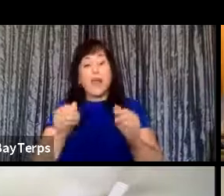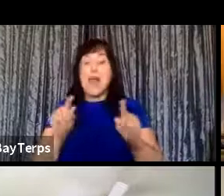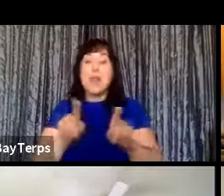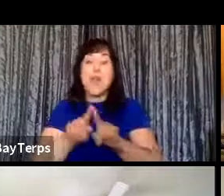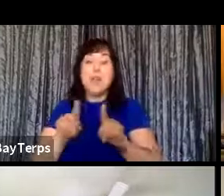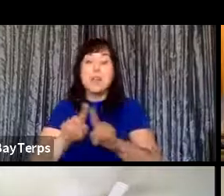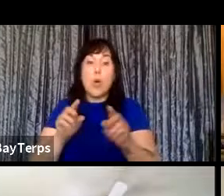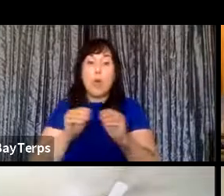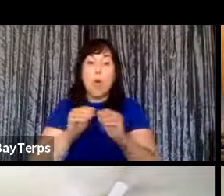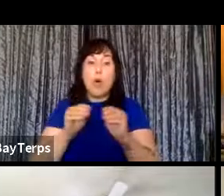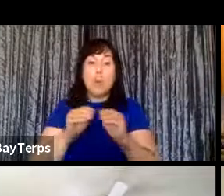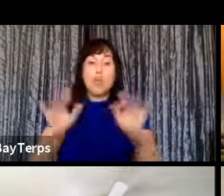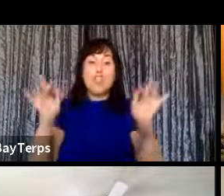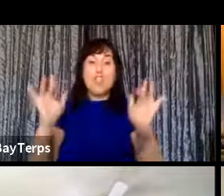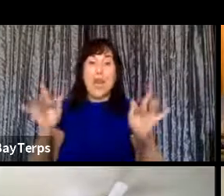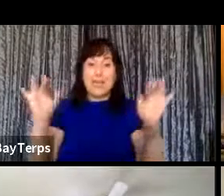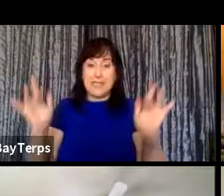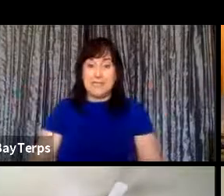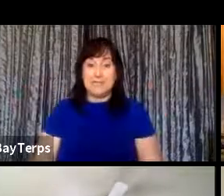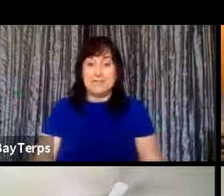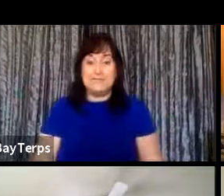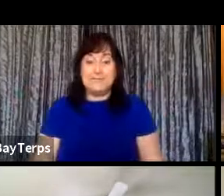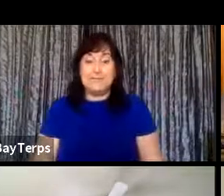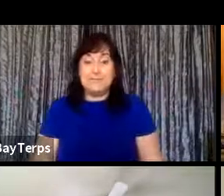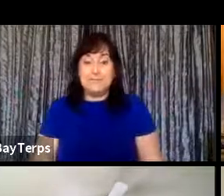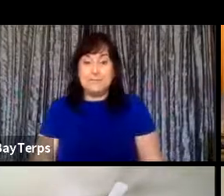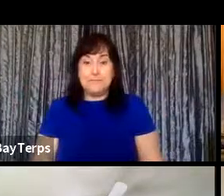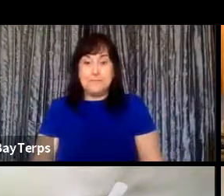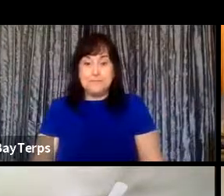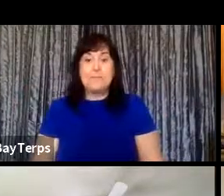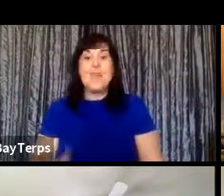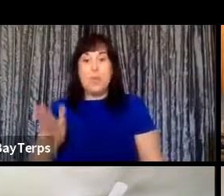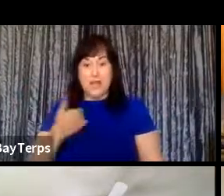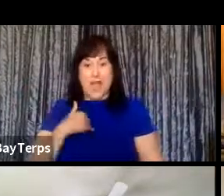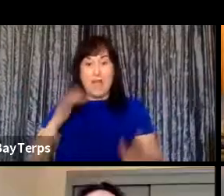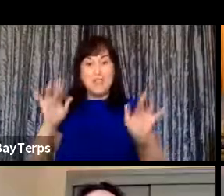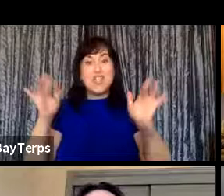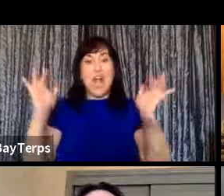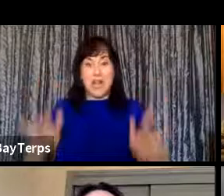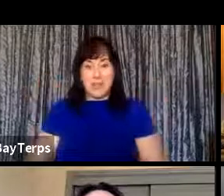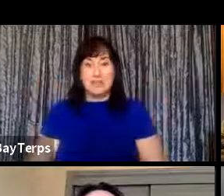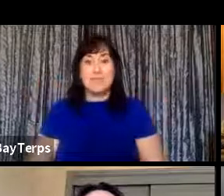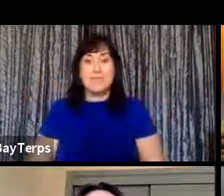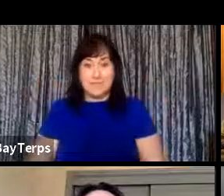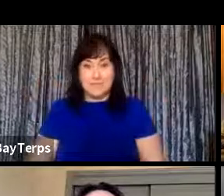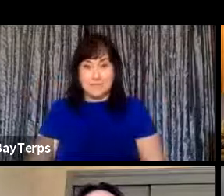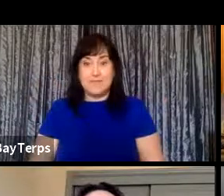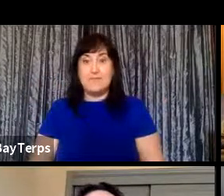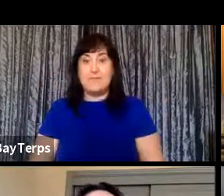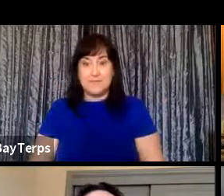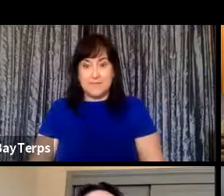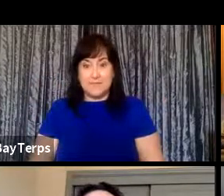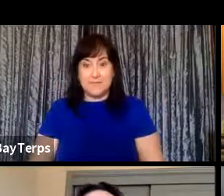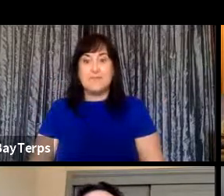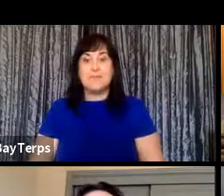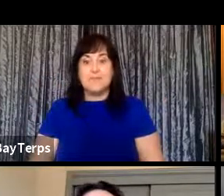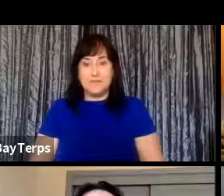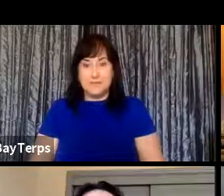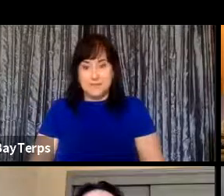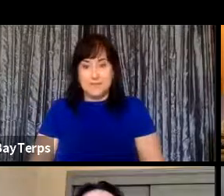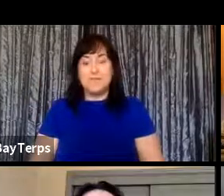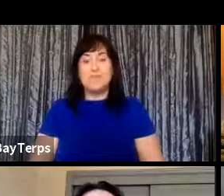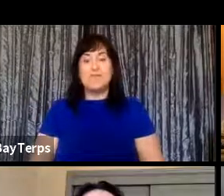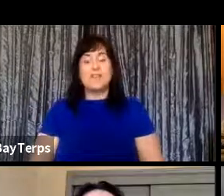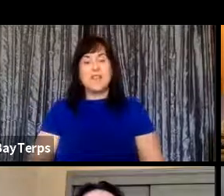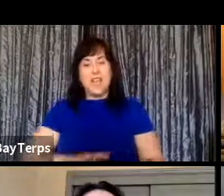you really get some of that melting going. You'll almost get a sheen to it. Use that to really get the chocolate nice and melty to a